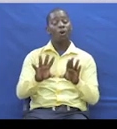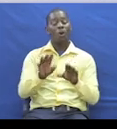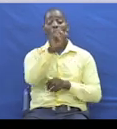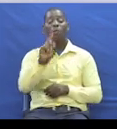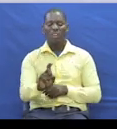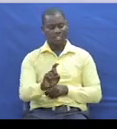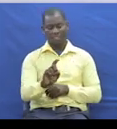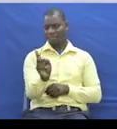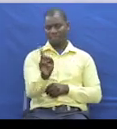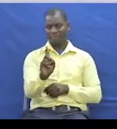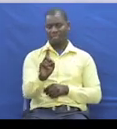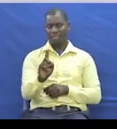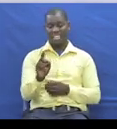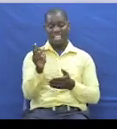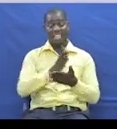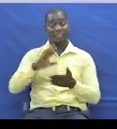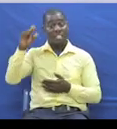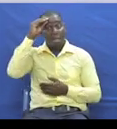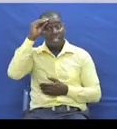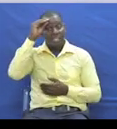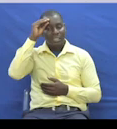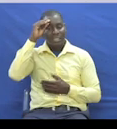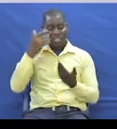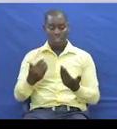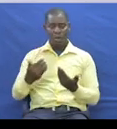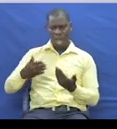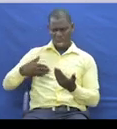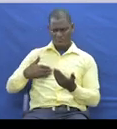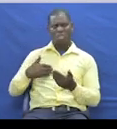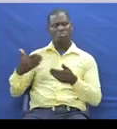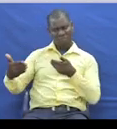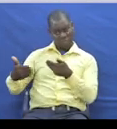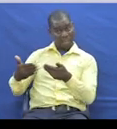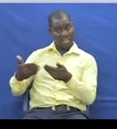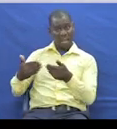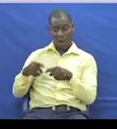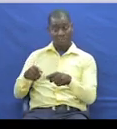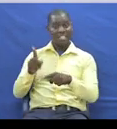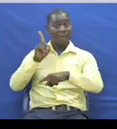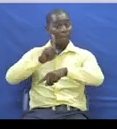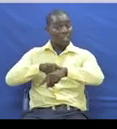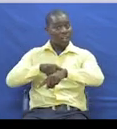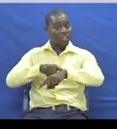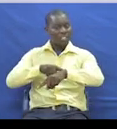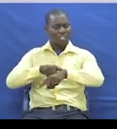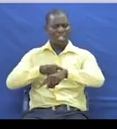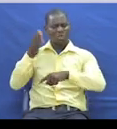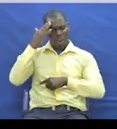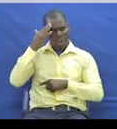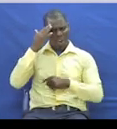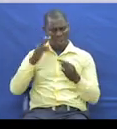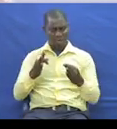subjects. But to be familiarized altogether in this period, we all know that